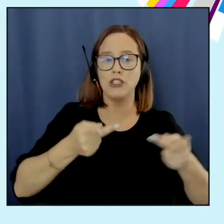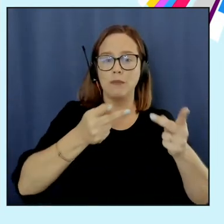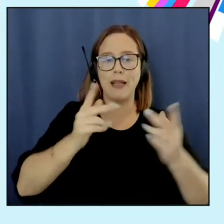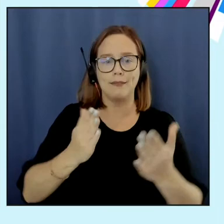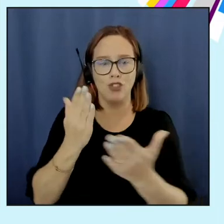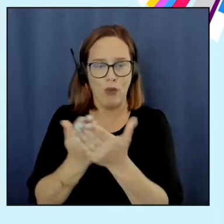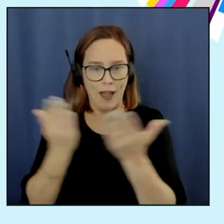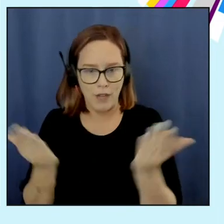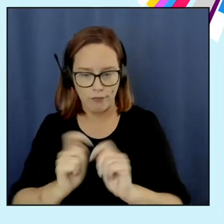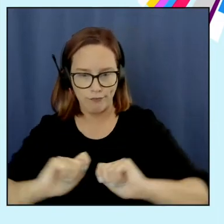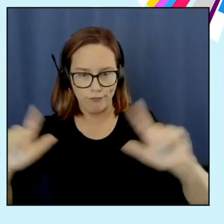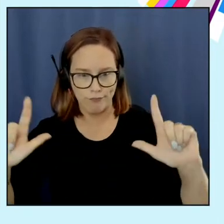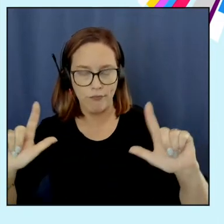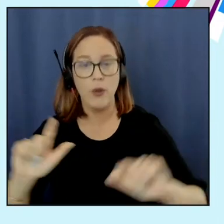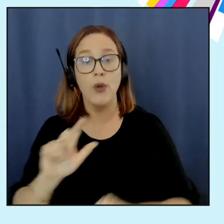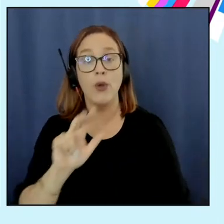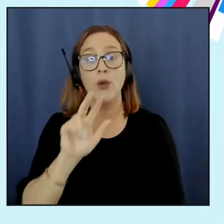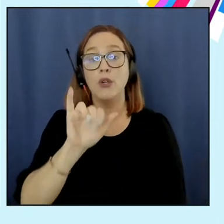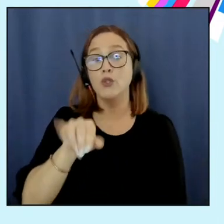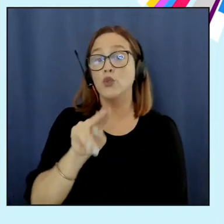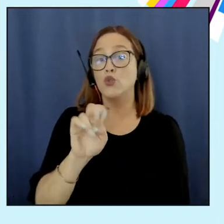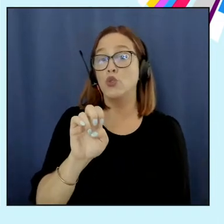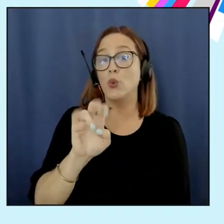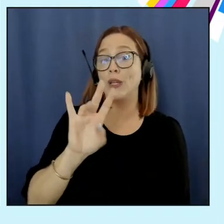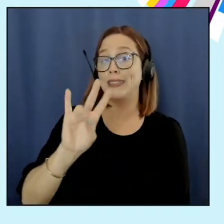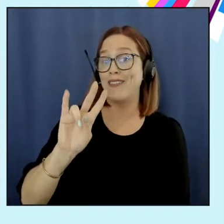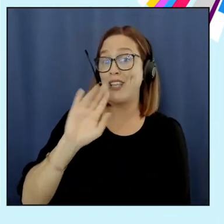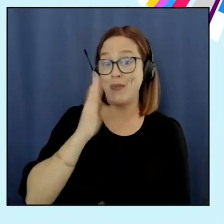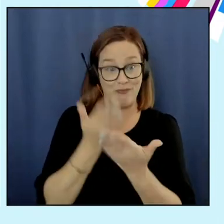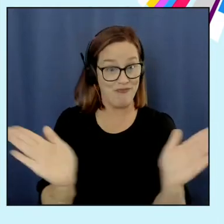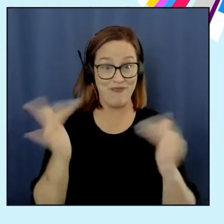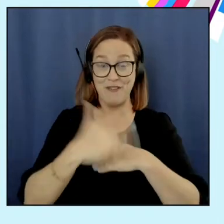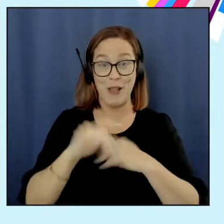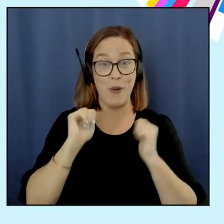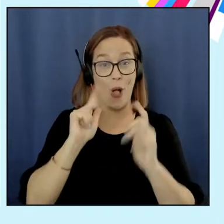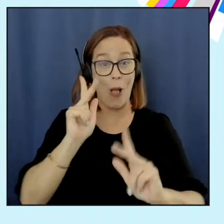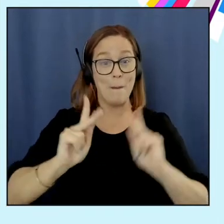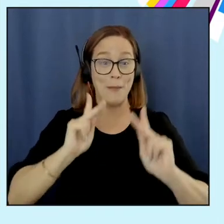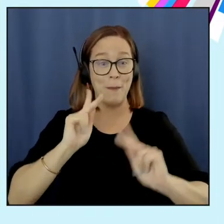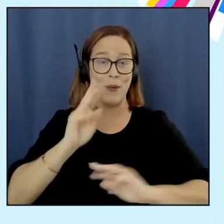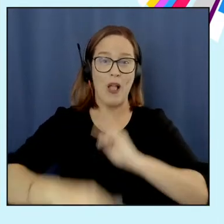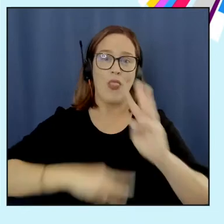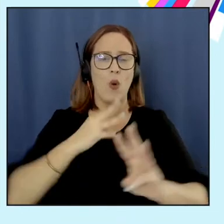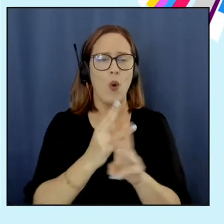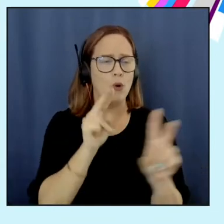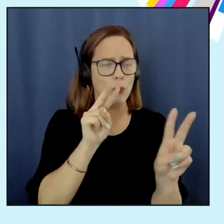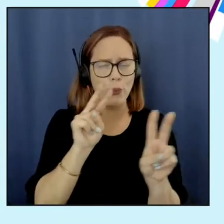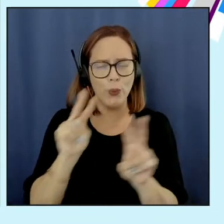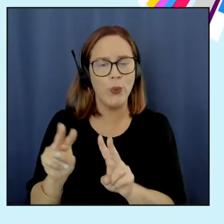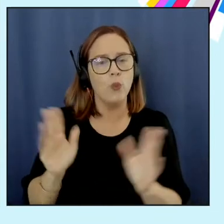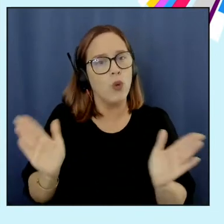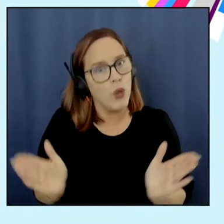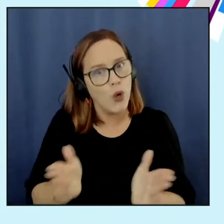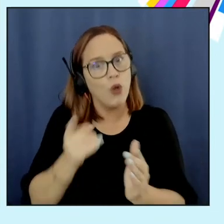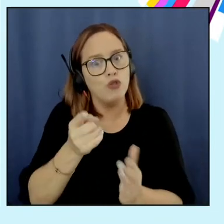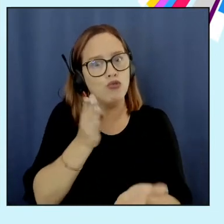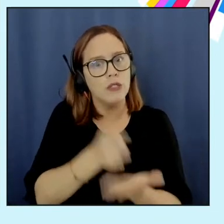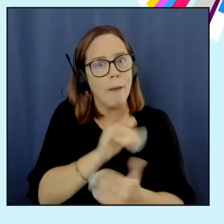17th, we're going to open the space to everyone in the world. We encourage everyone to come by,